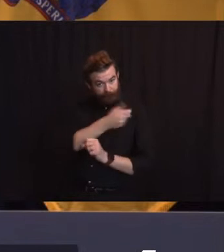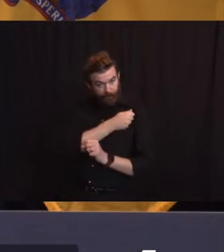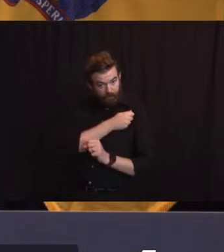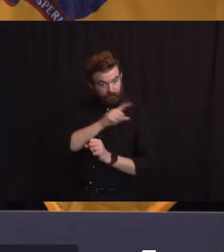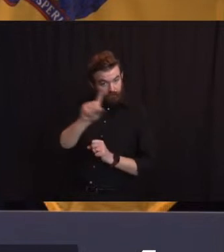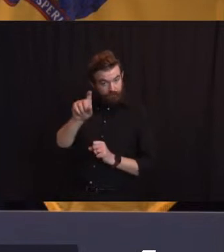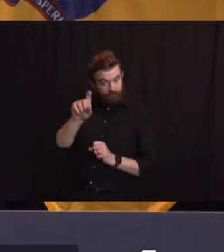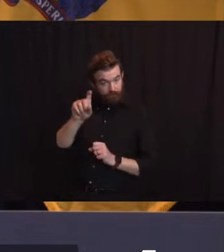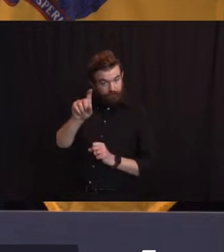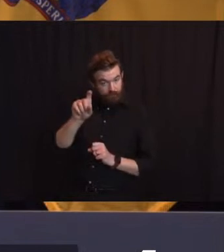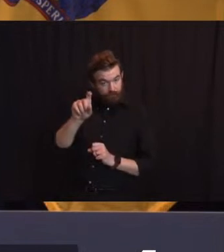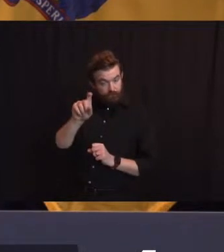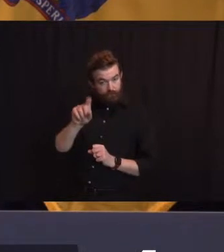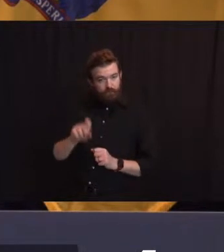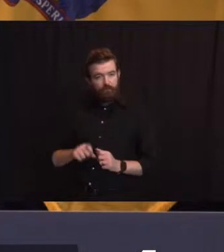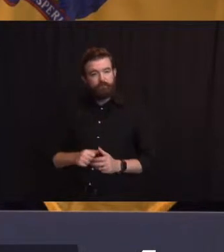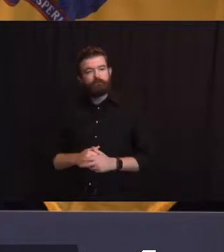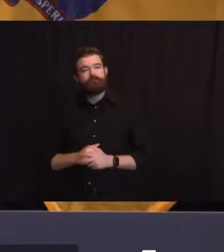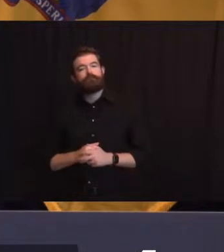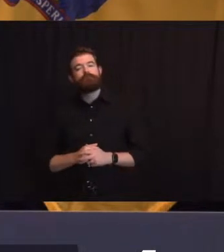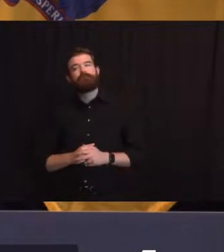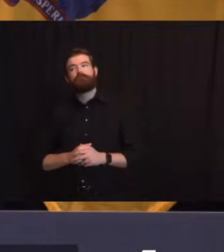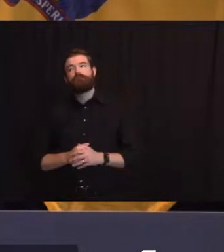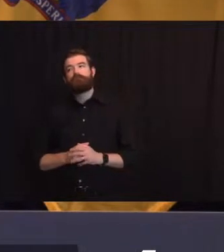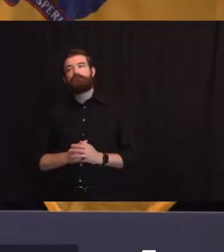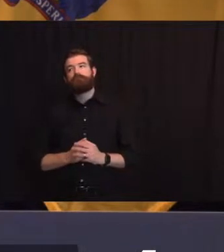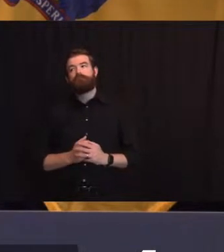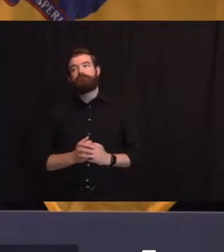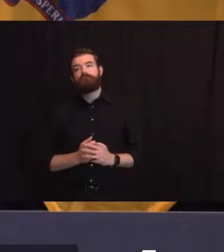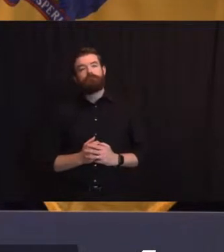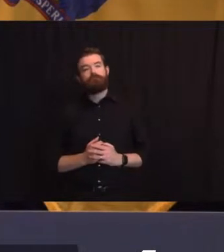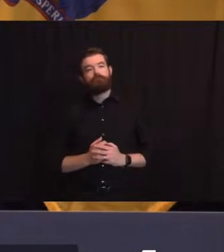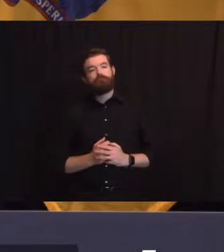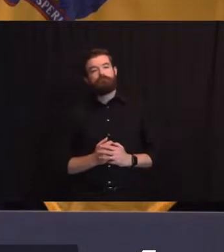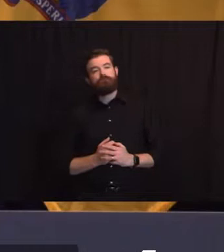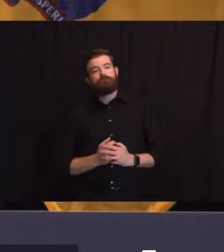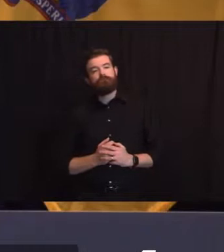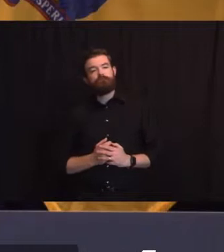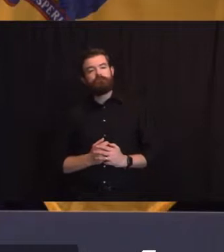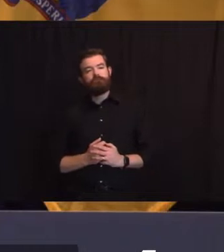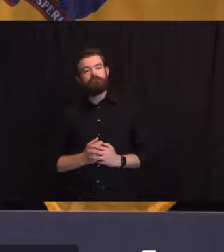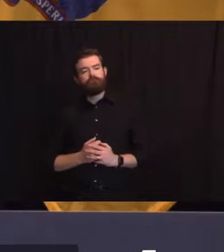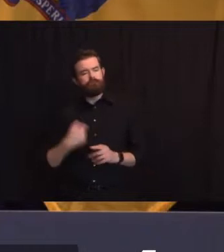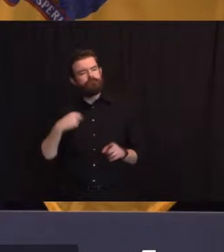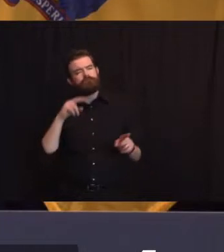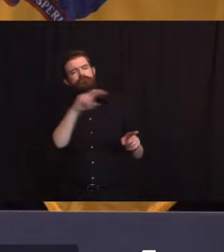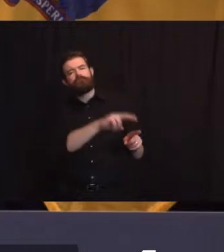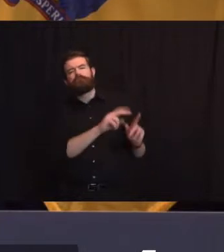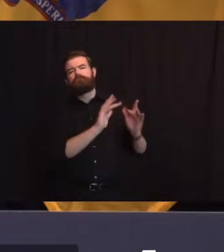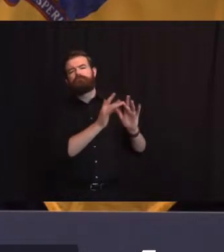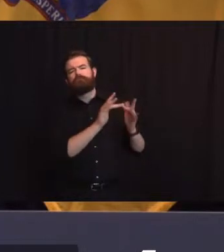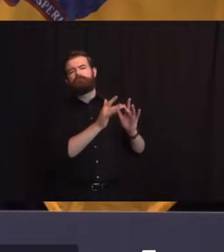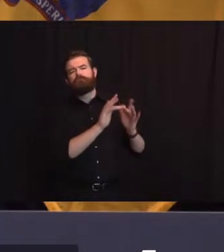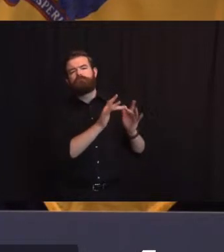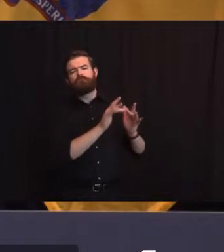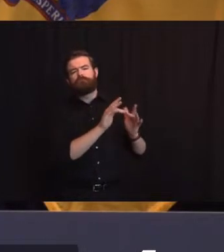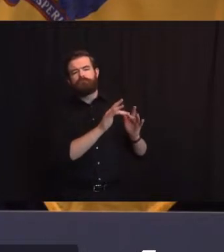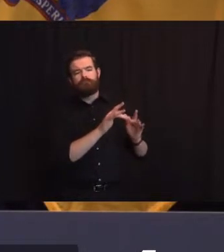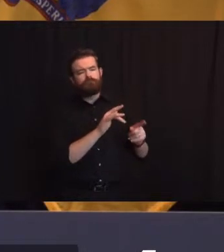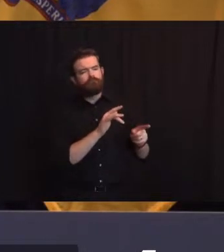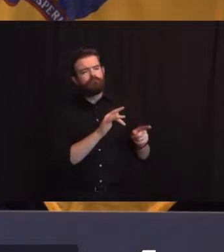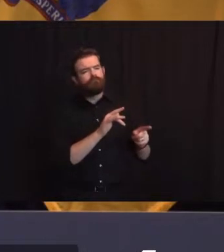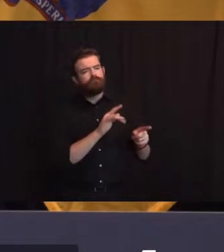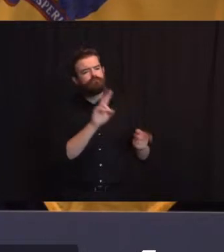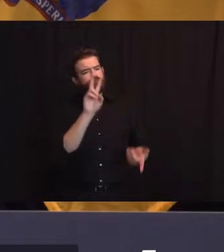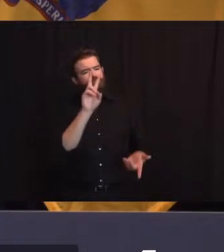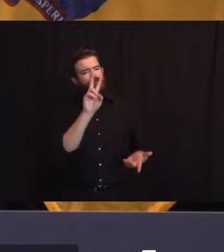deaths. Is there a reason why that's not being updated anymore? I'm sorry, not deaths, 2,281 hospitalizations,